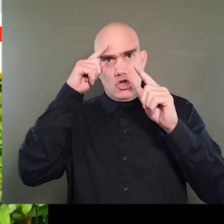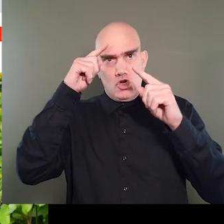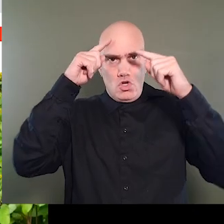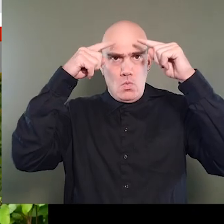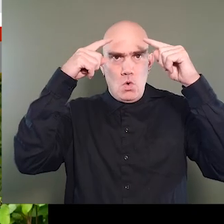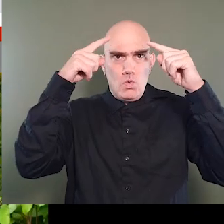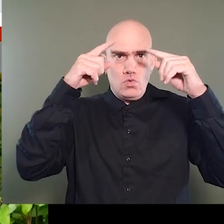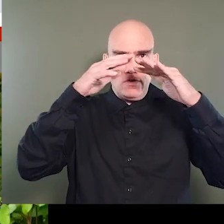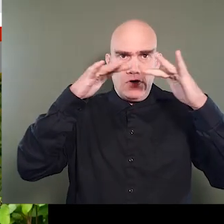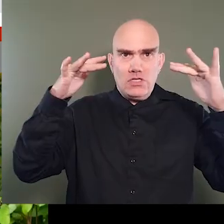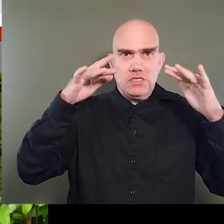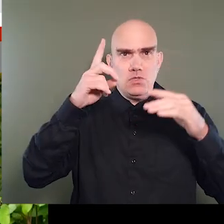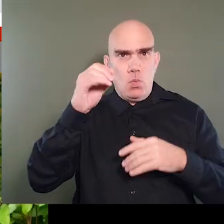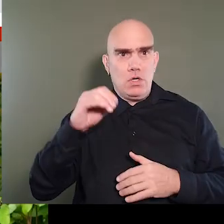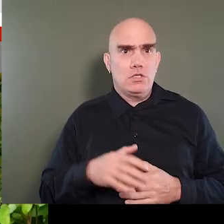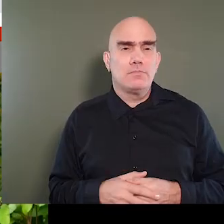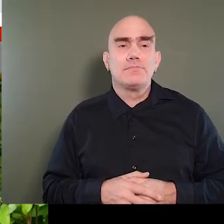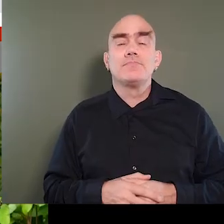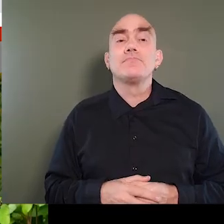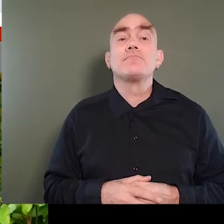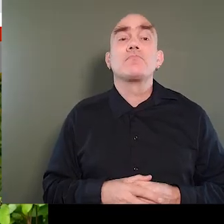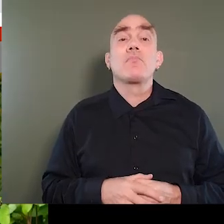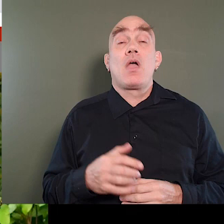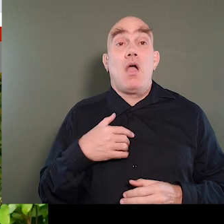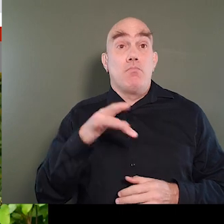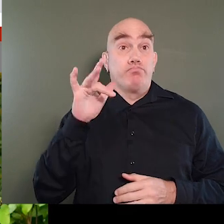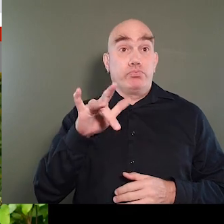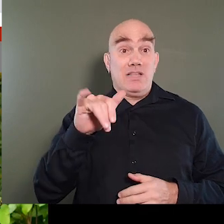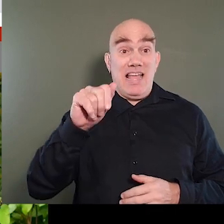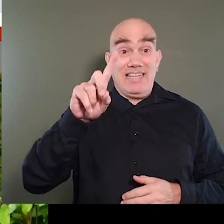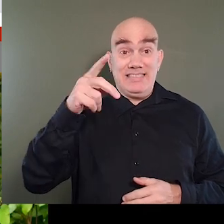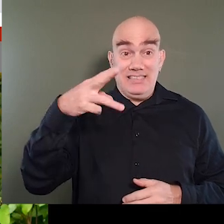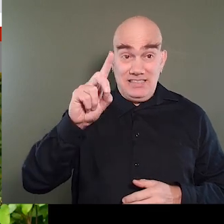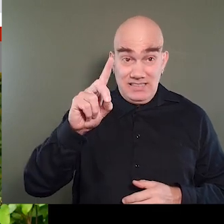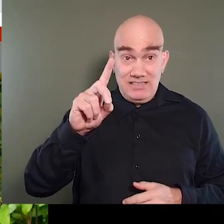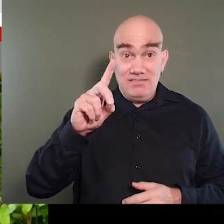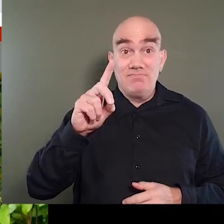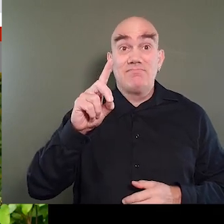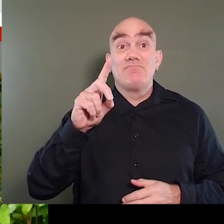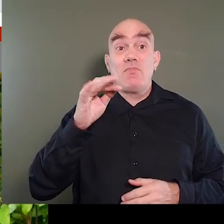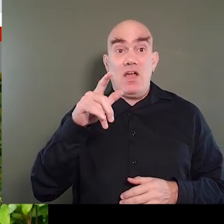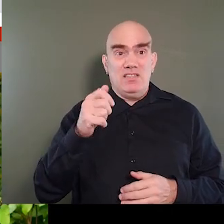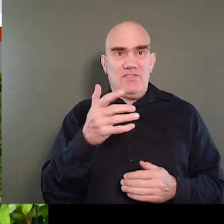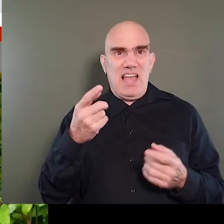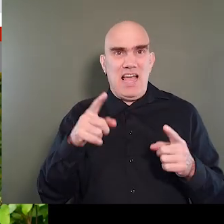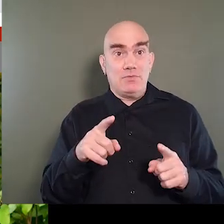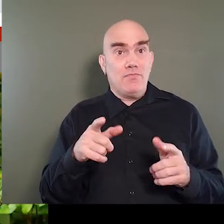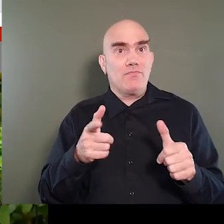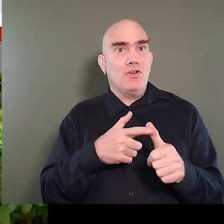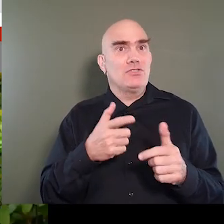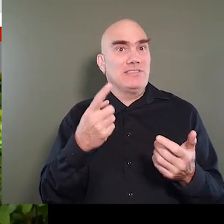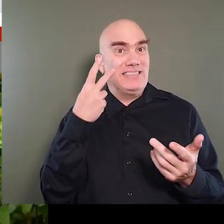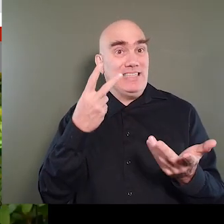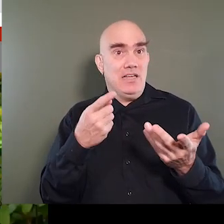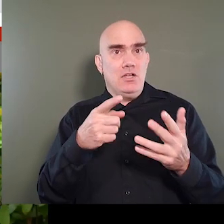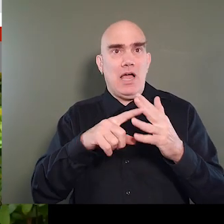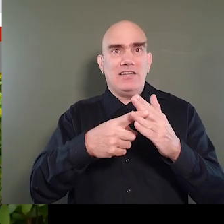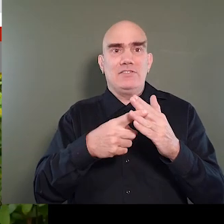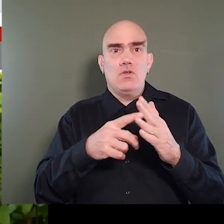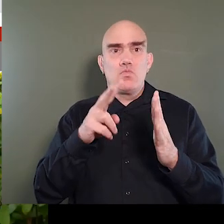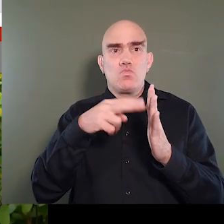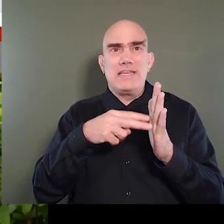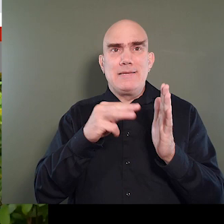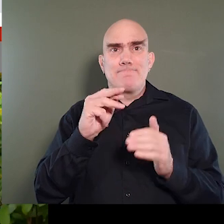As I activate the ADHD accessibility profile, several things happen. First, it activates a reading mask. That's